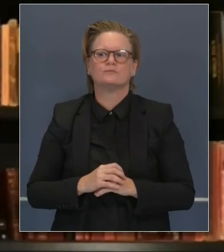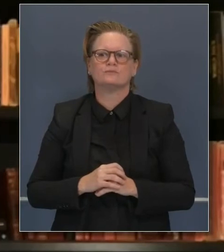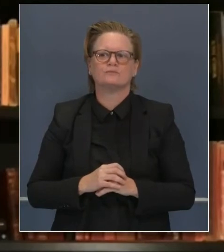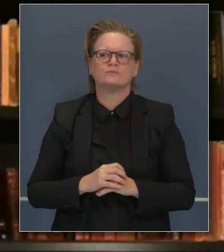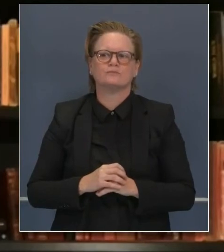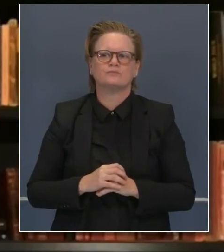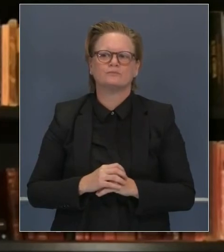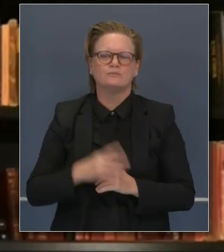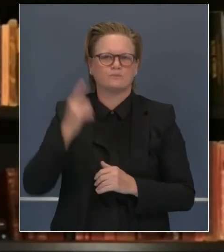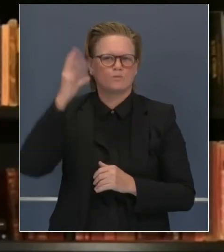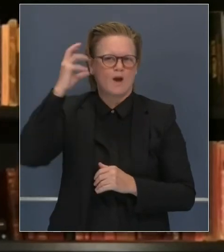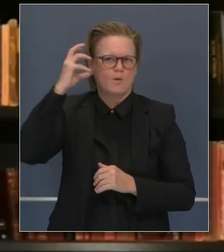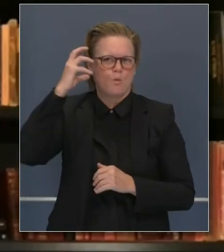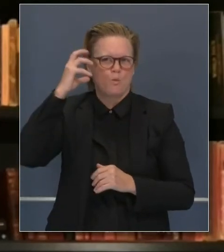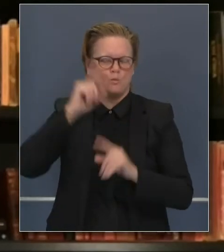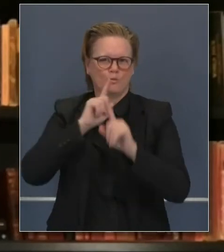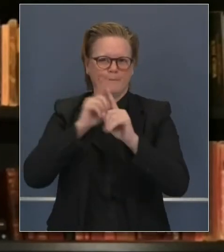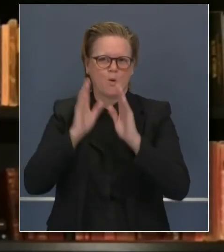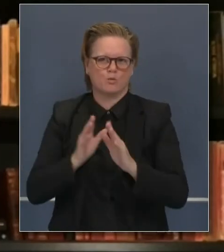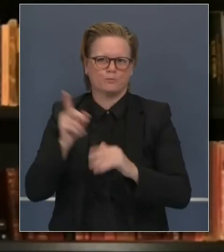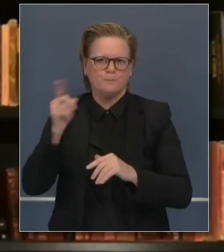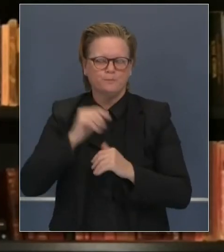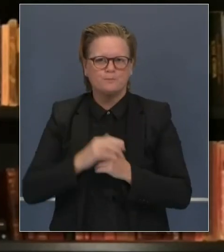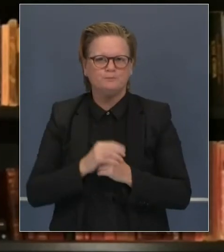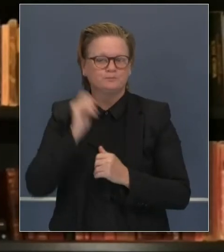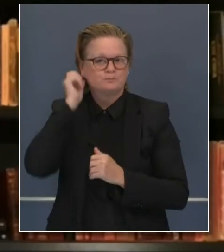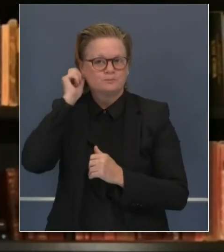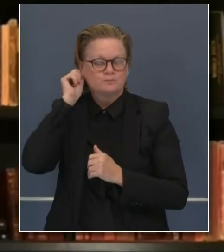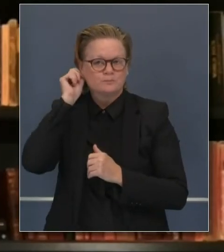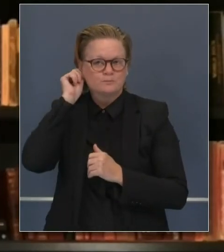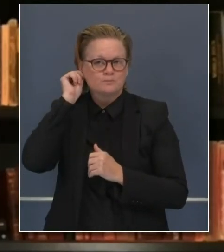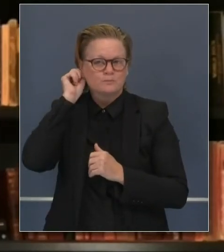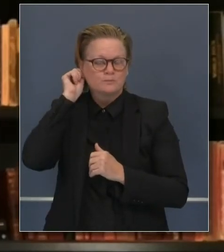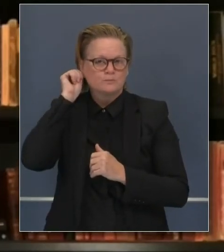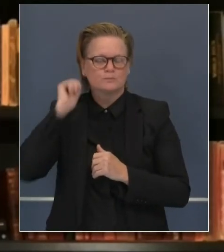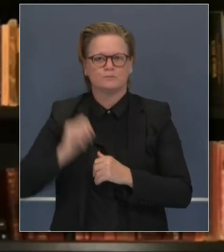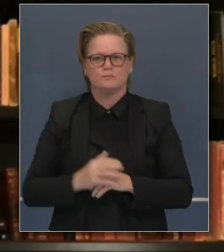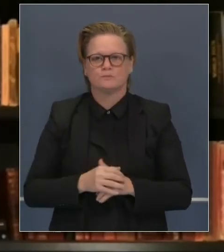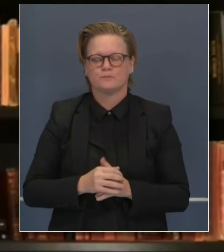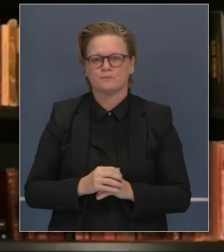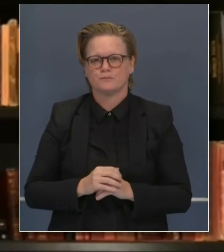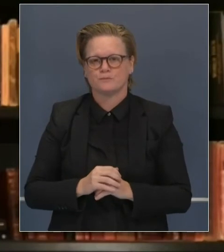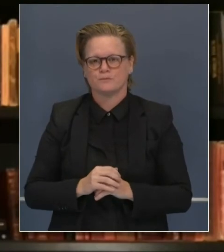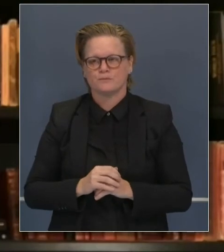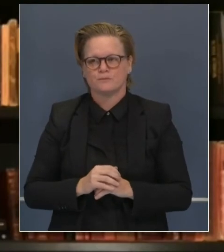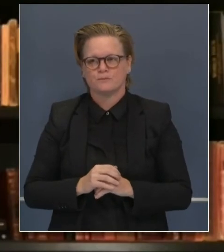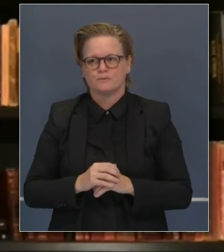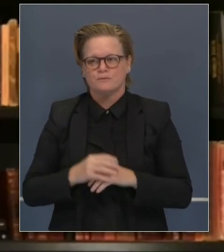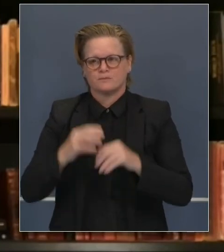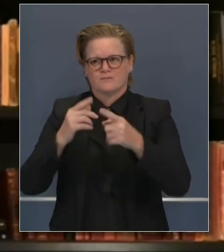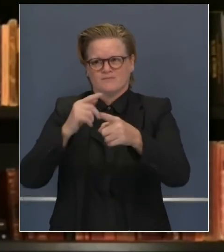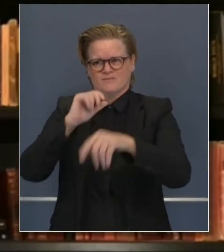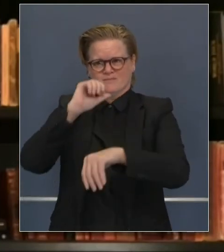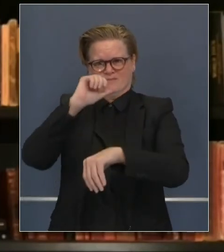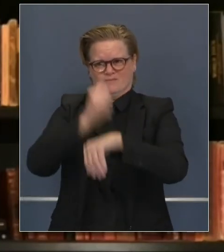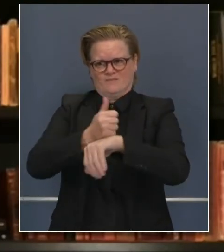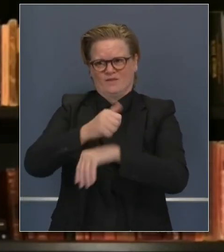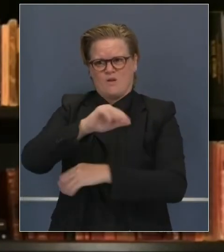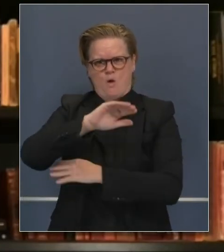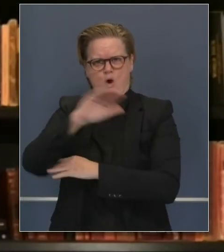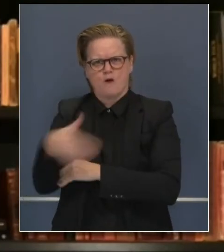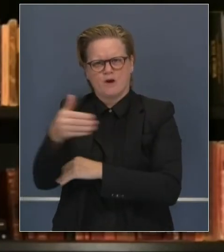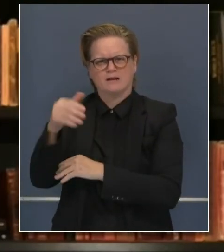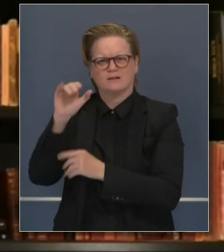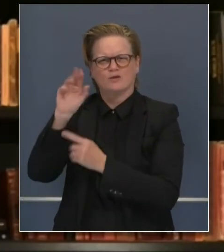Hi, Governor. Since you instituted the overnight curfew 2 weeks ago, obviously the numbers have gotten a lot worse. Is there any evidence that that